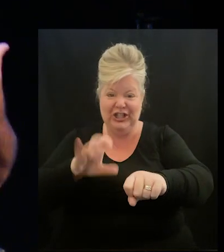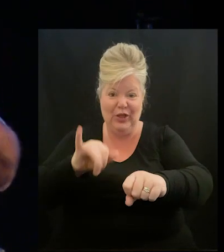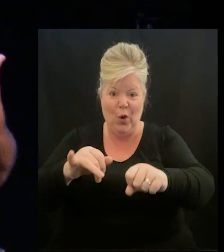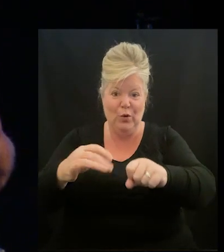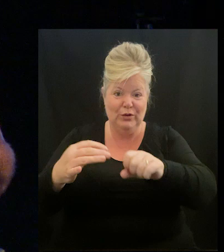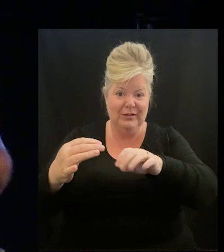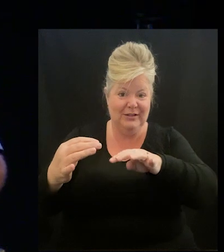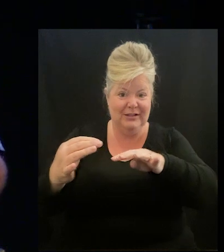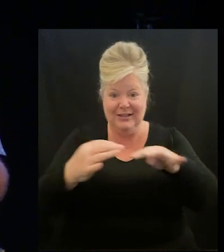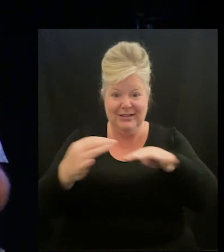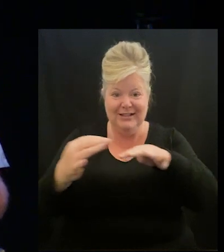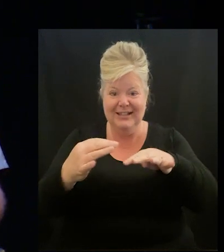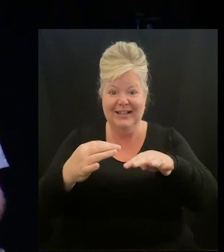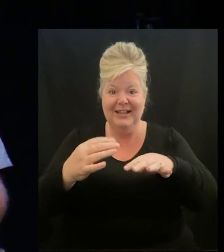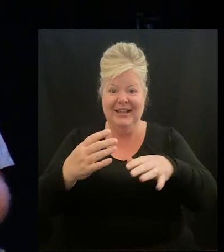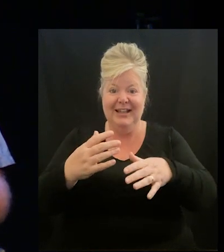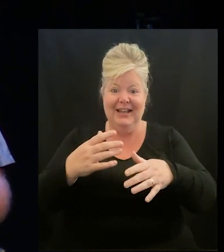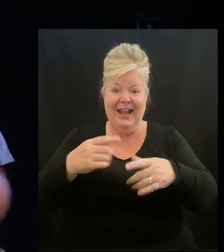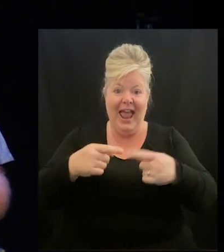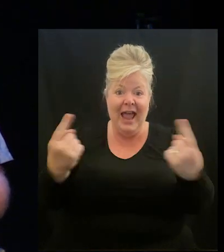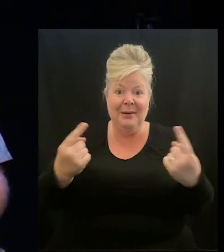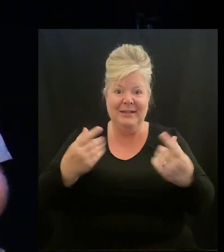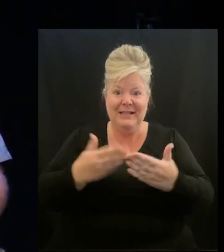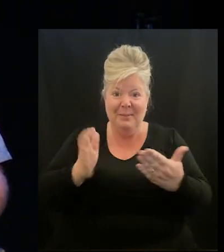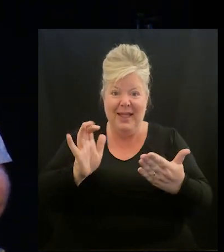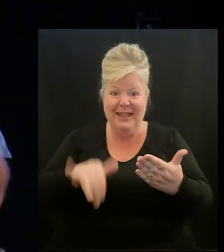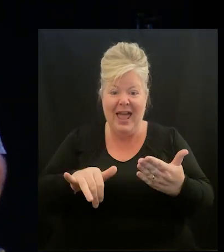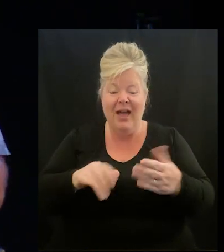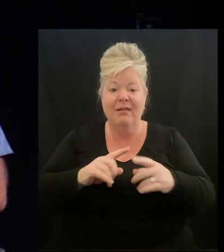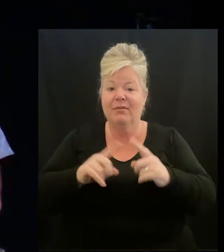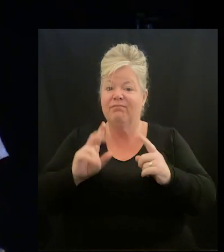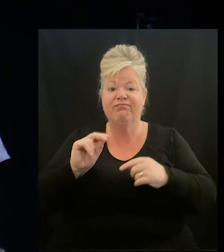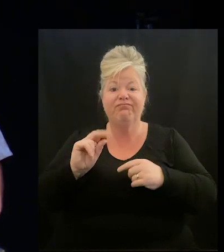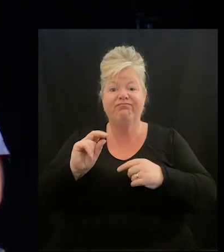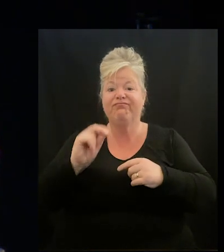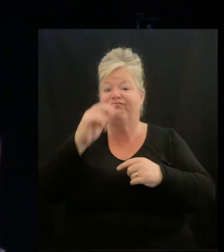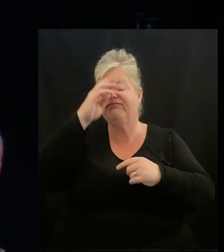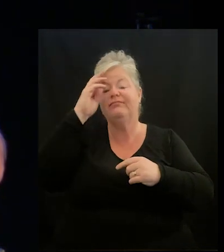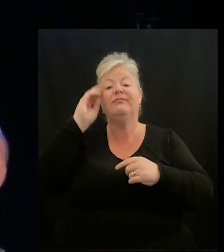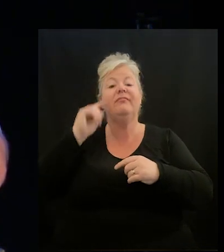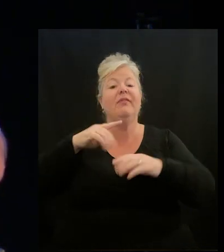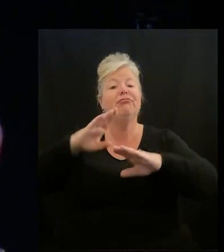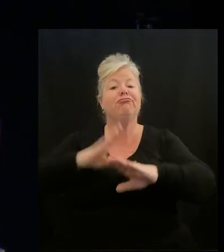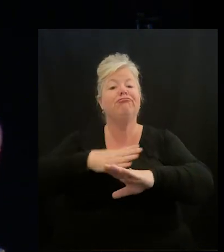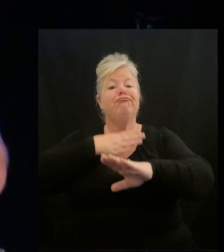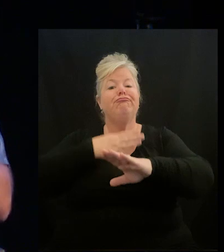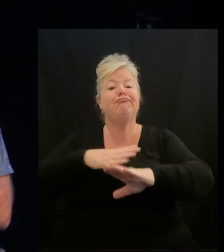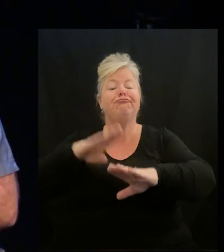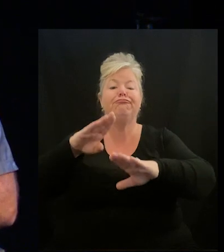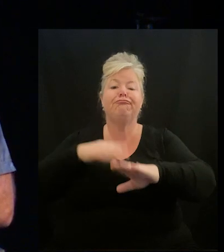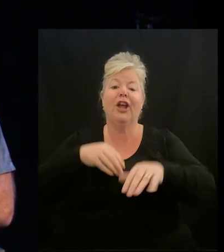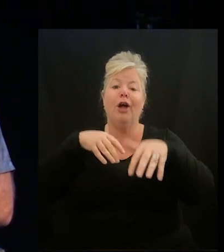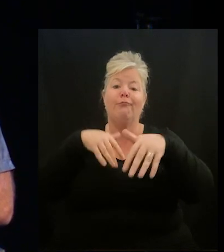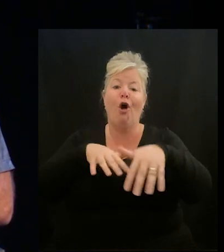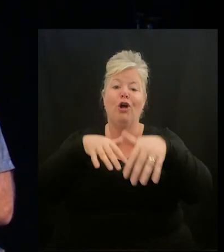that kind of song right out of Psalms, you know. But they gave thanks to God, and I love